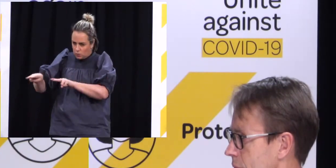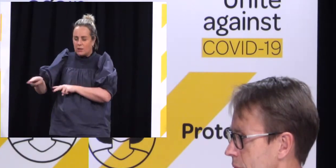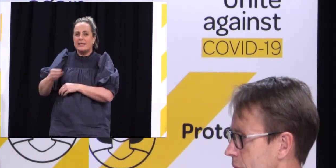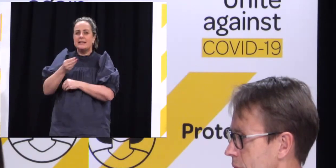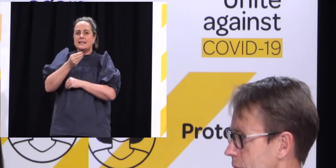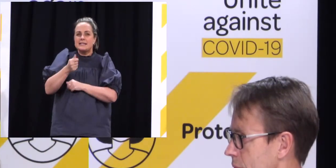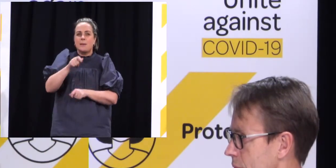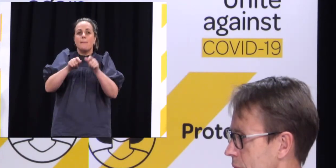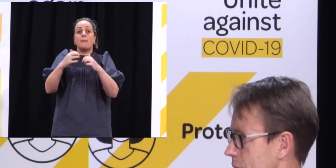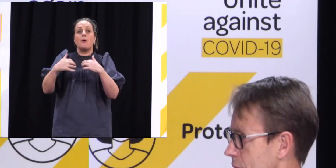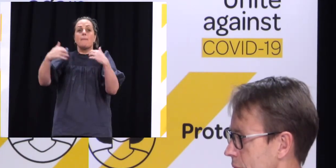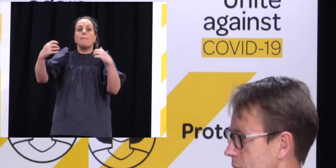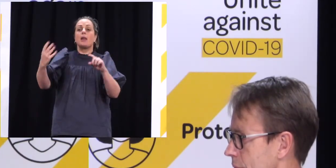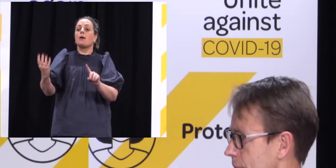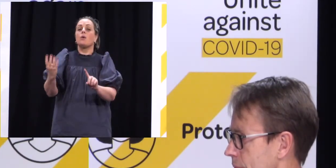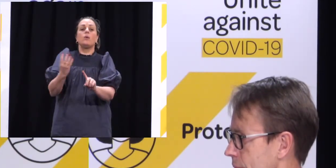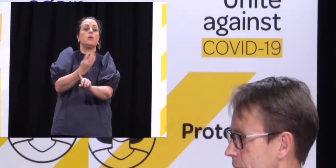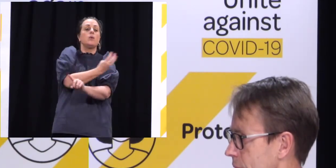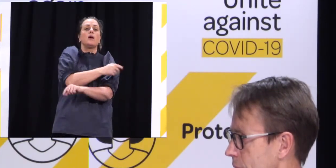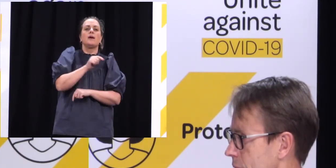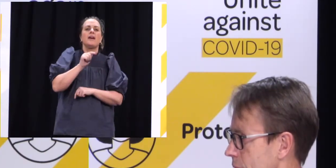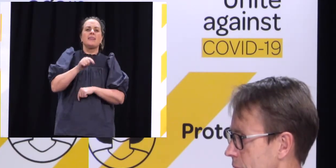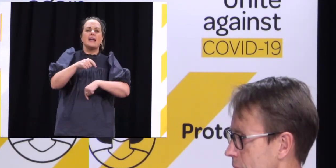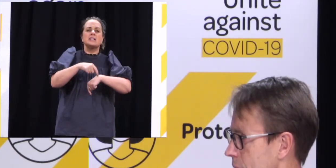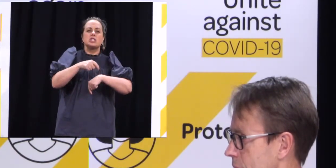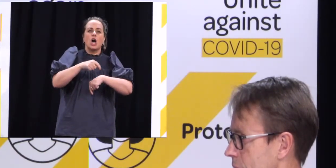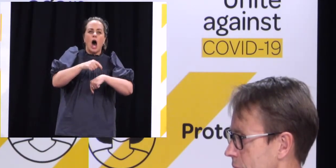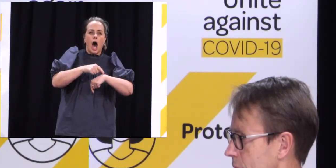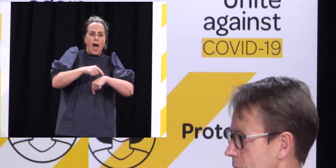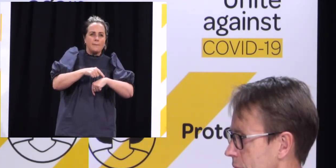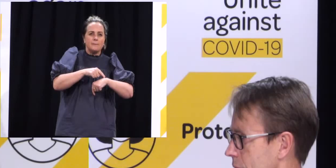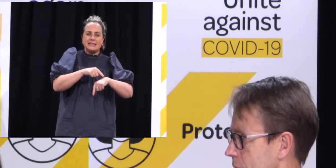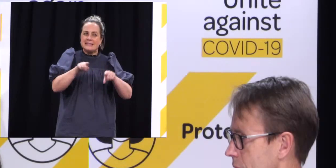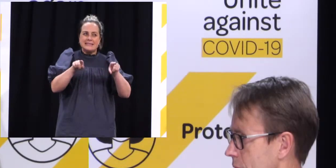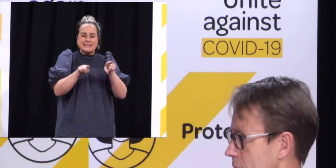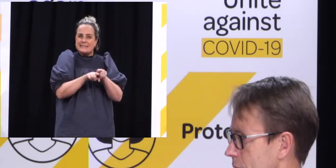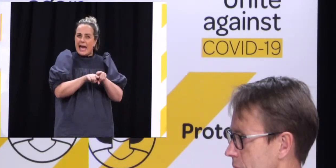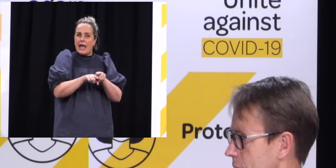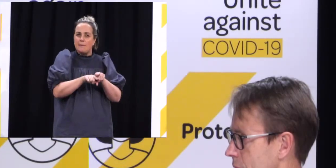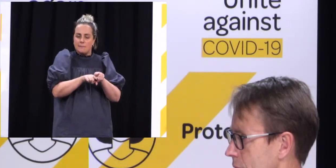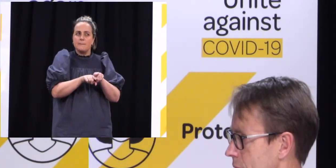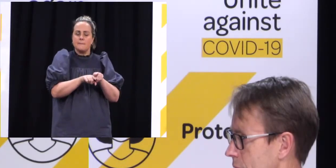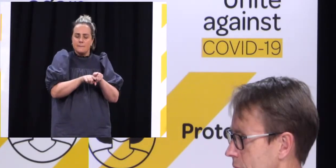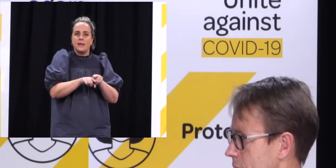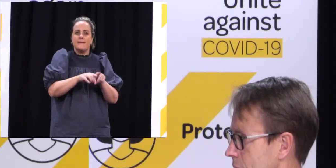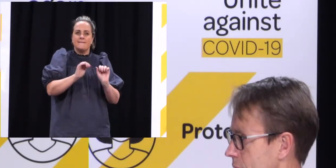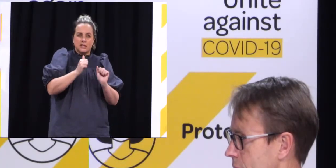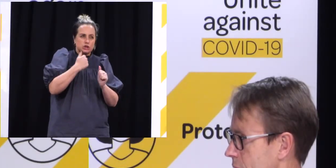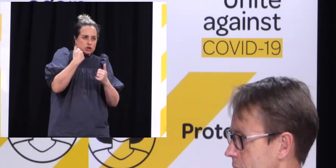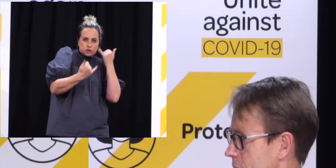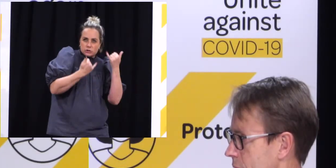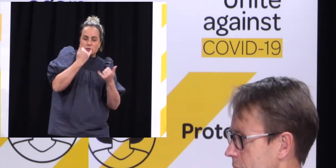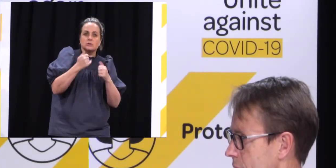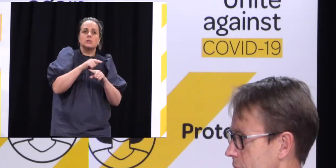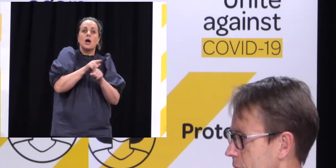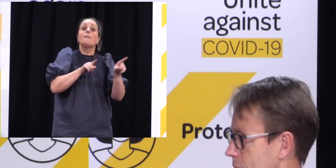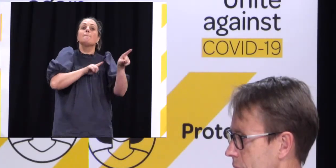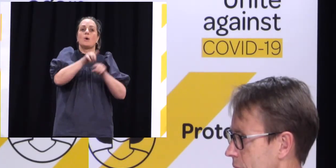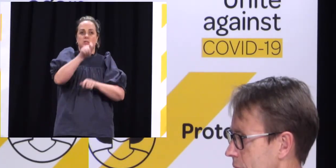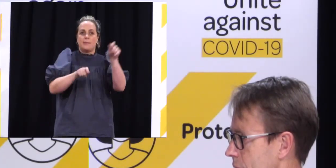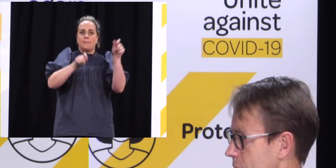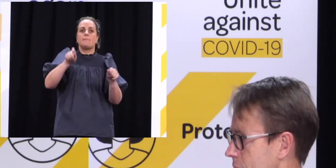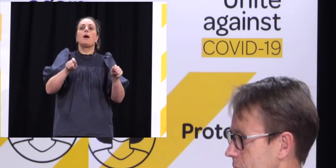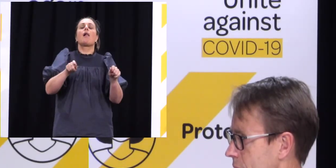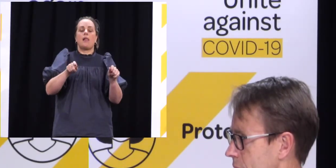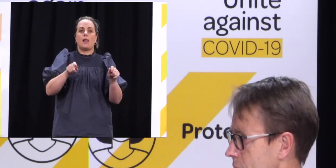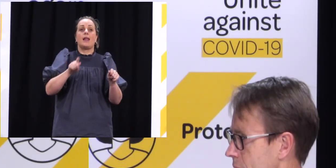number that were in the vicinity of the atrium at the time. They have located the majority of those, and